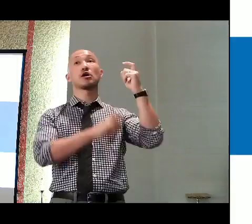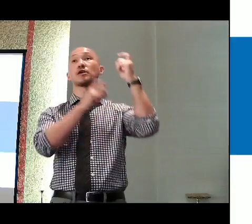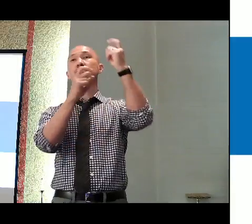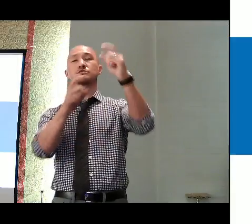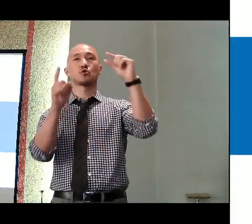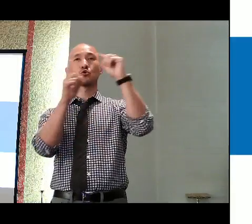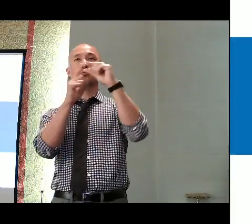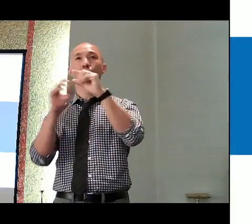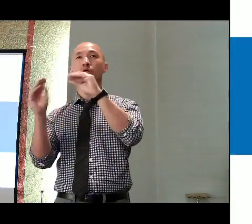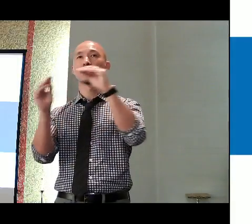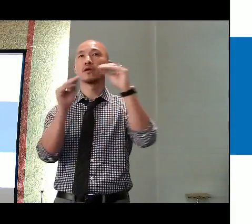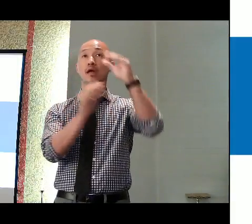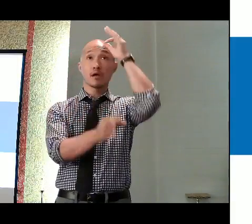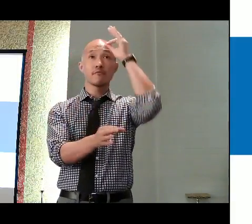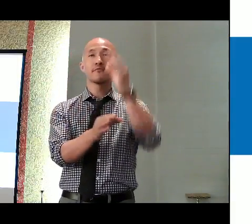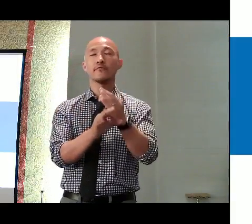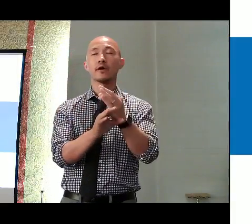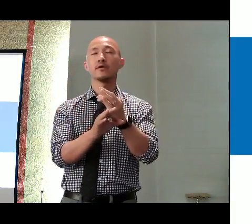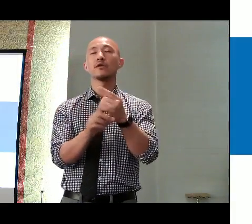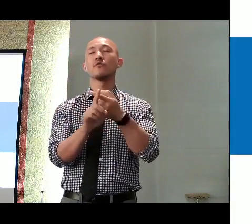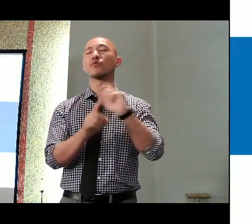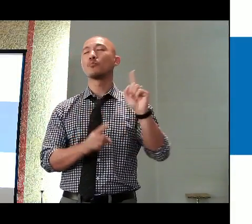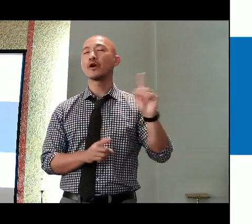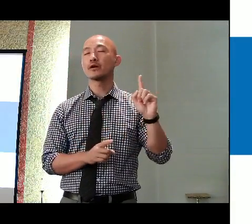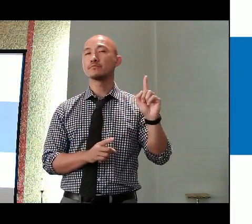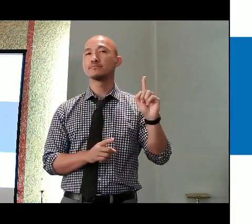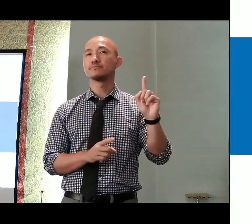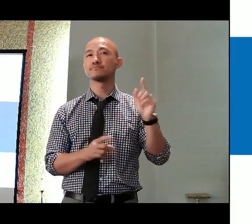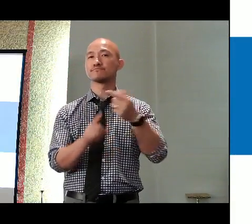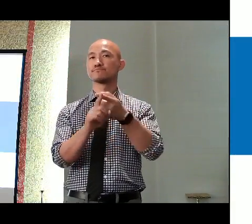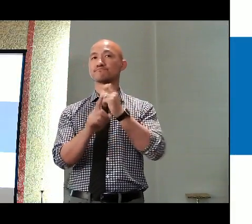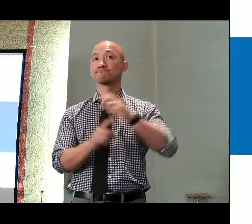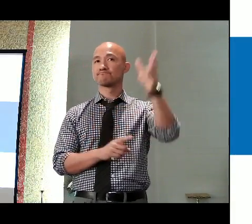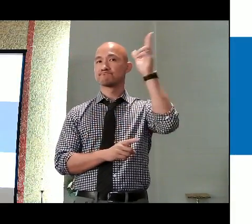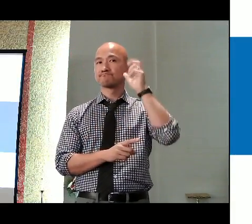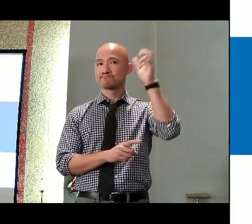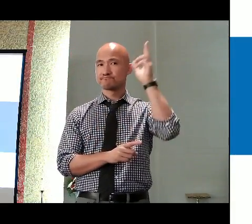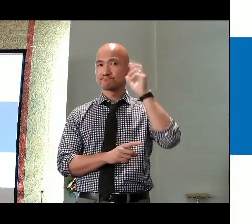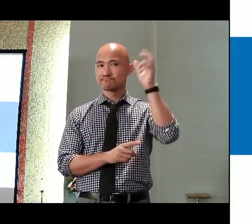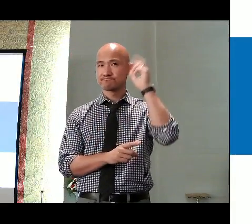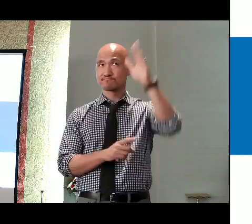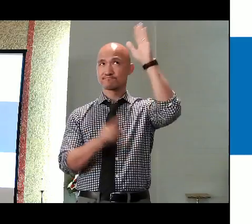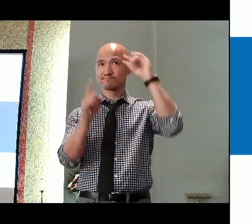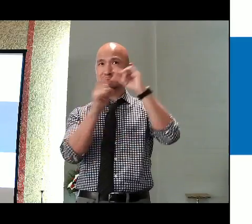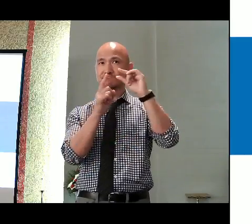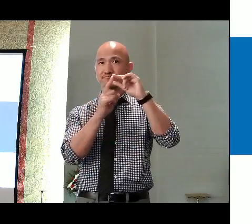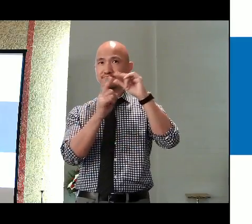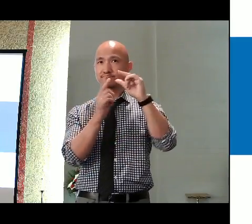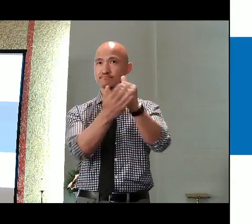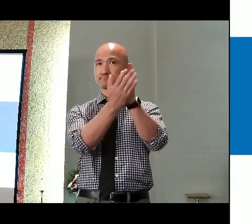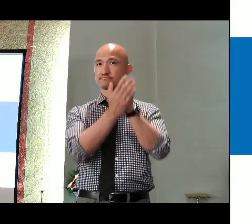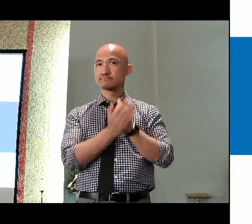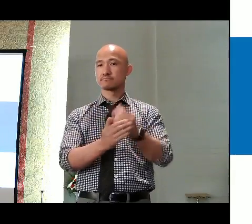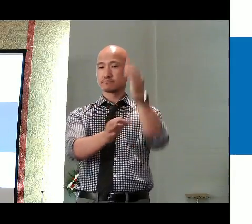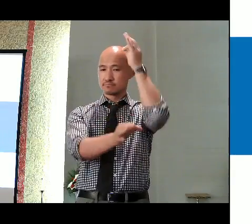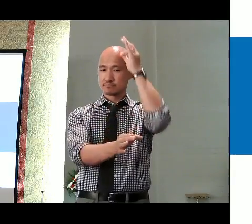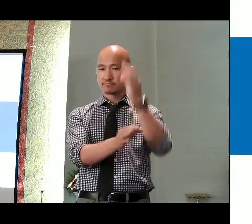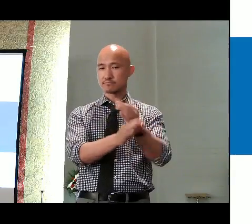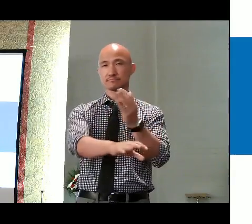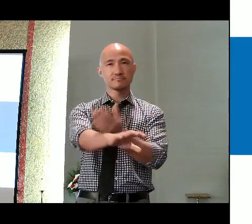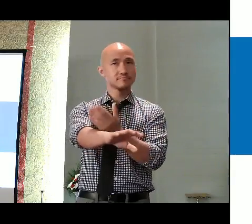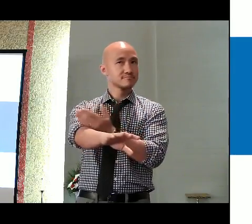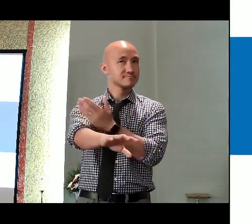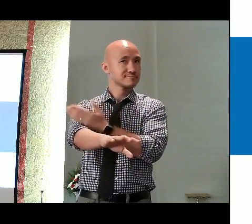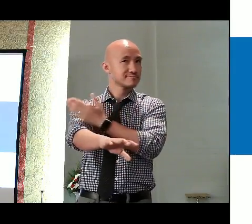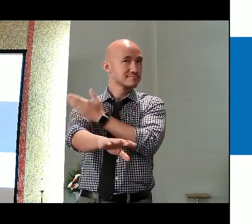Faith comes from hearing the message, and as we hear the message, we are filling ourselves with Christ. You want to get to know your Lord Jesus before